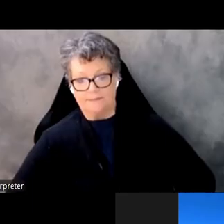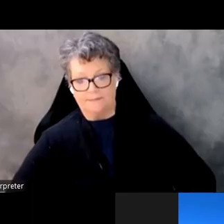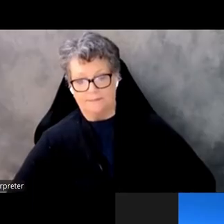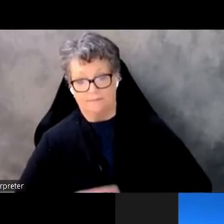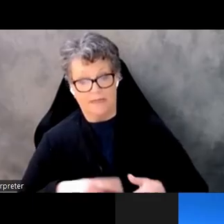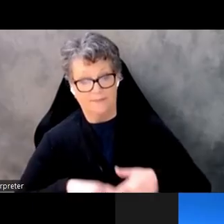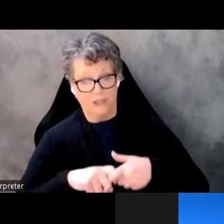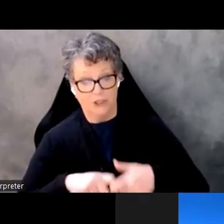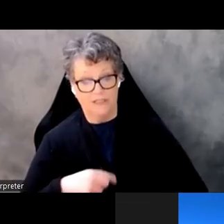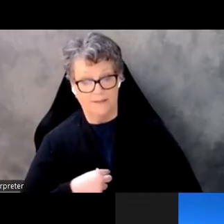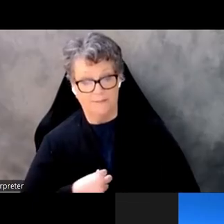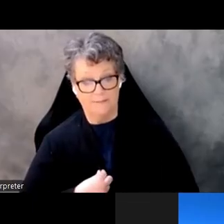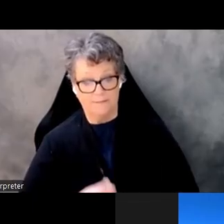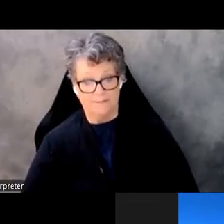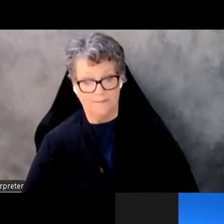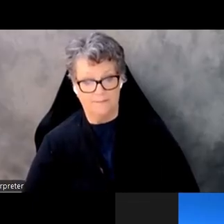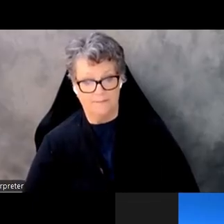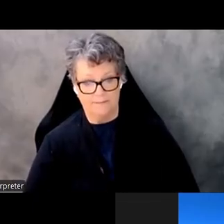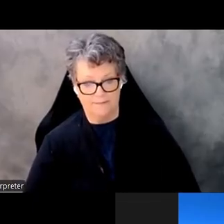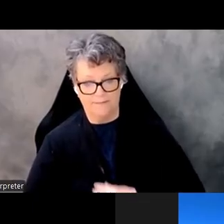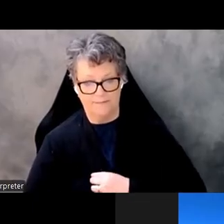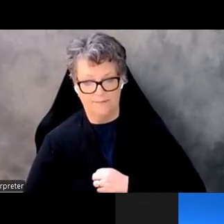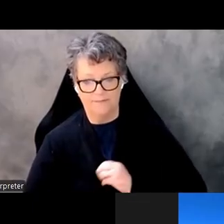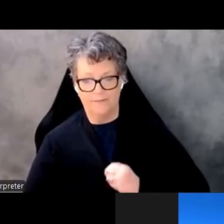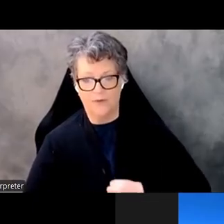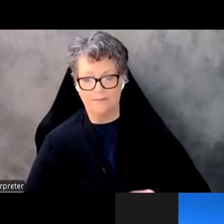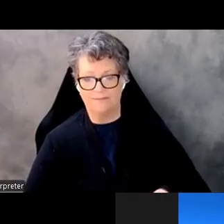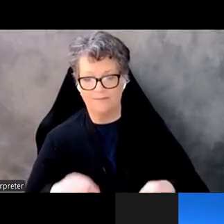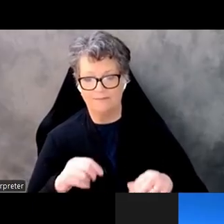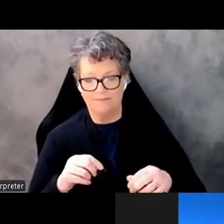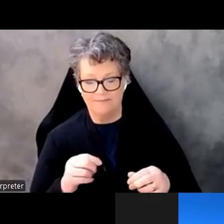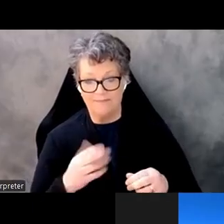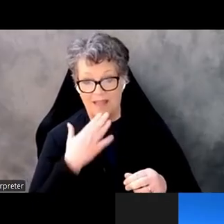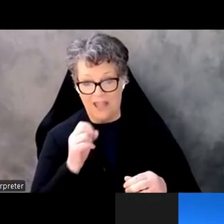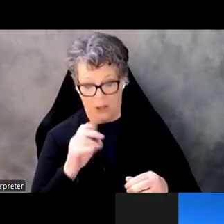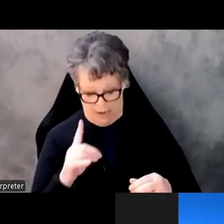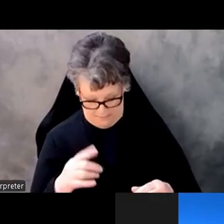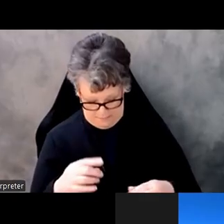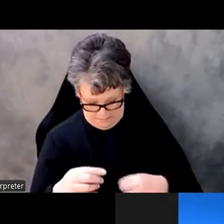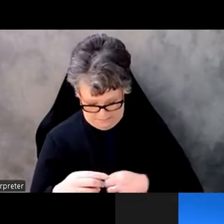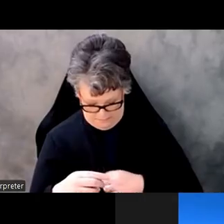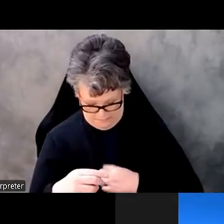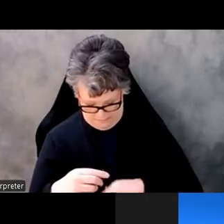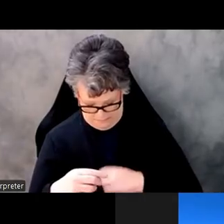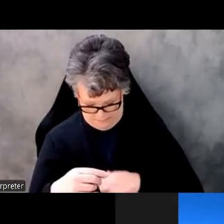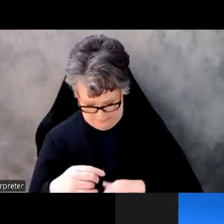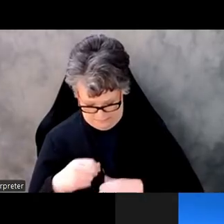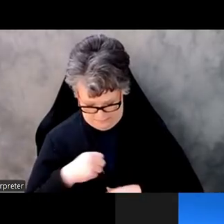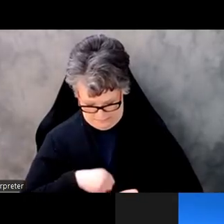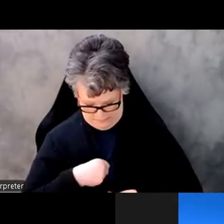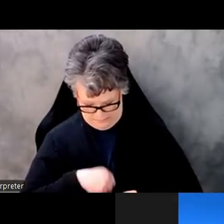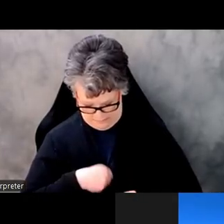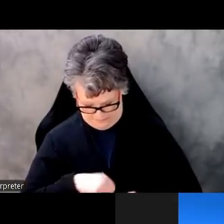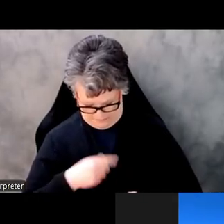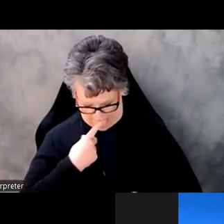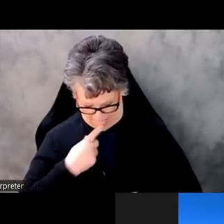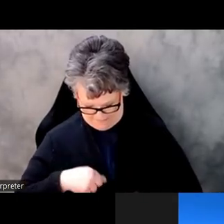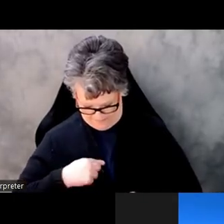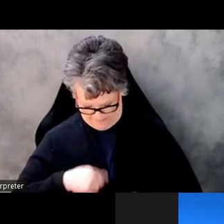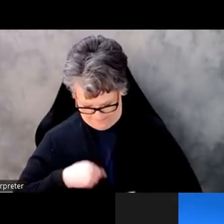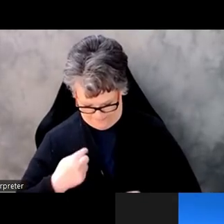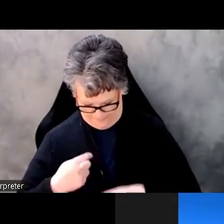Any abstentions? Okay, the motion's approved. Thank you. Thanks, Ed. Okay, next resolution, number 20